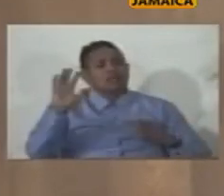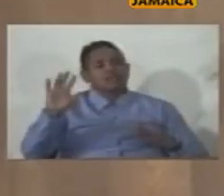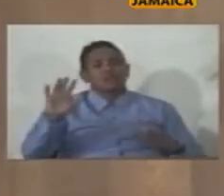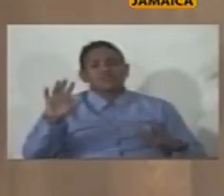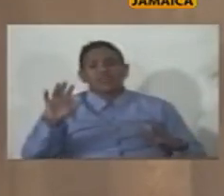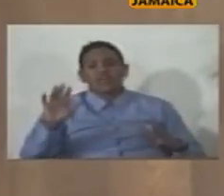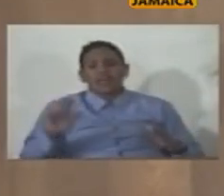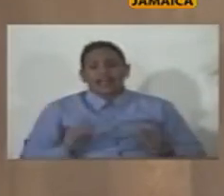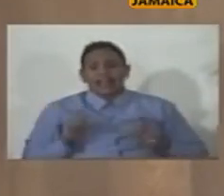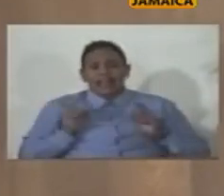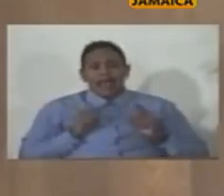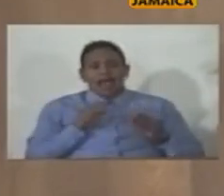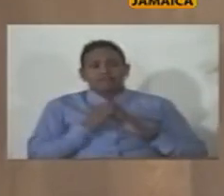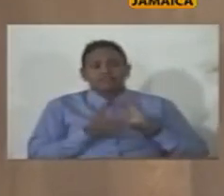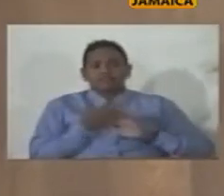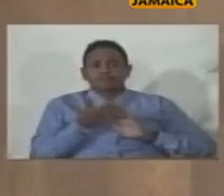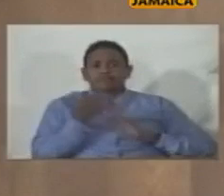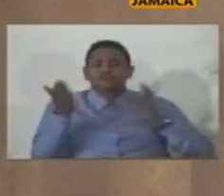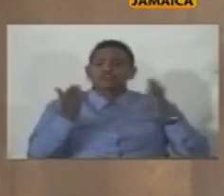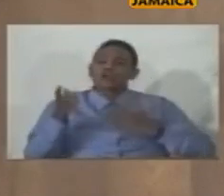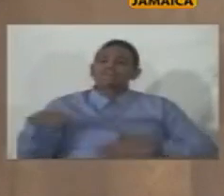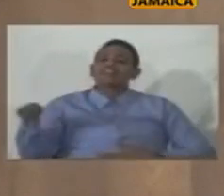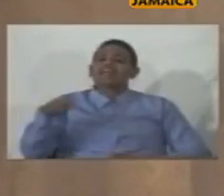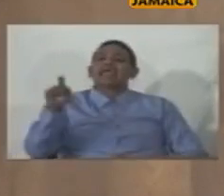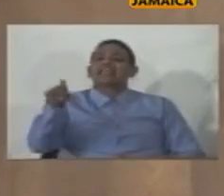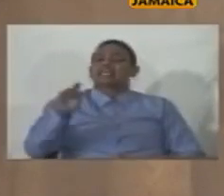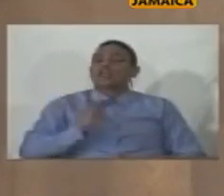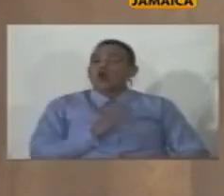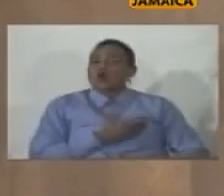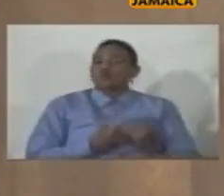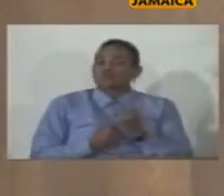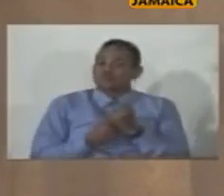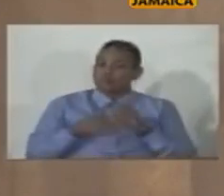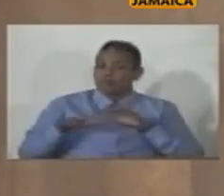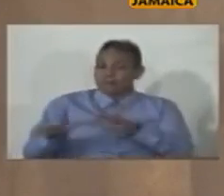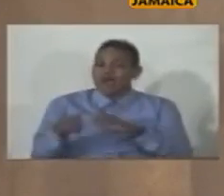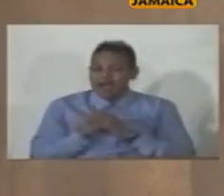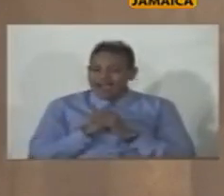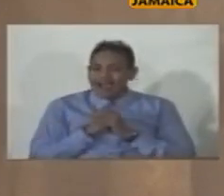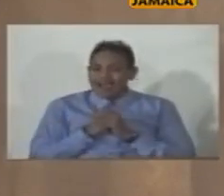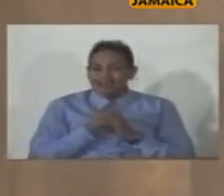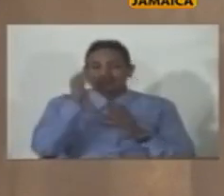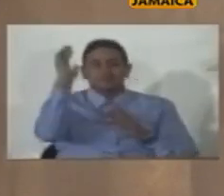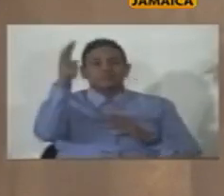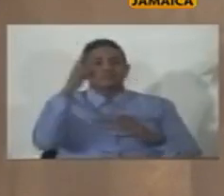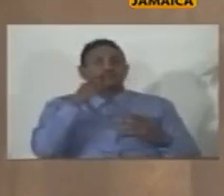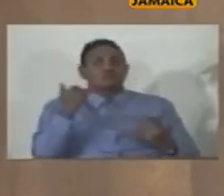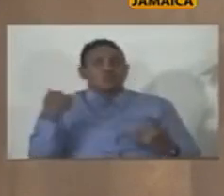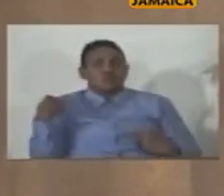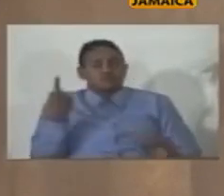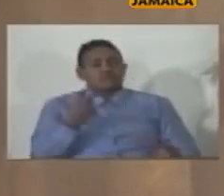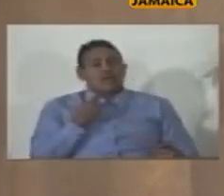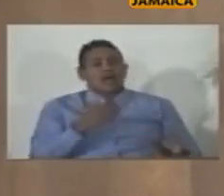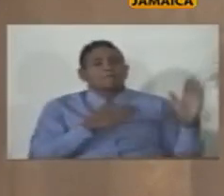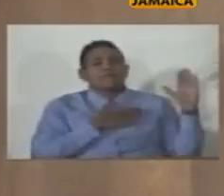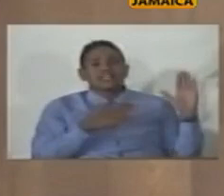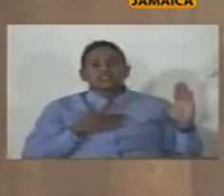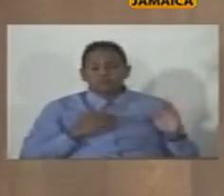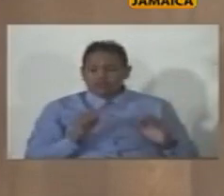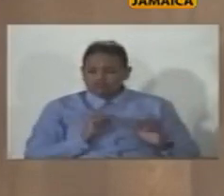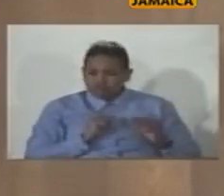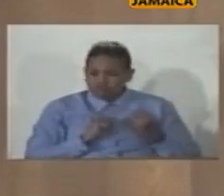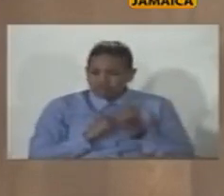their lives. They need our support. Mr. Speaker, to this end, I pledge my commitment, love,